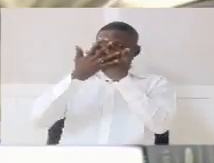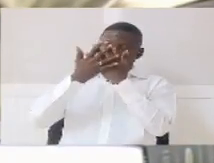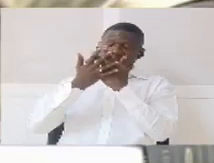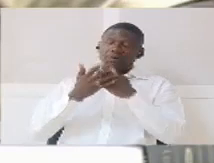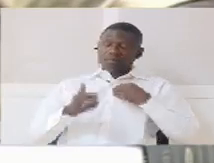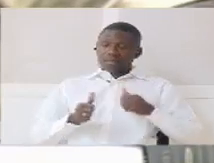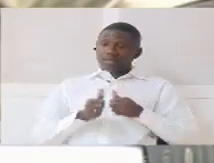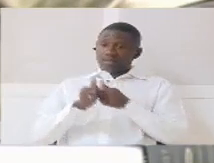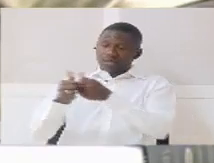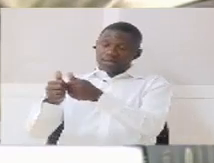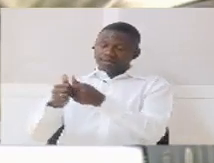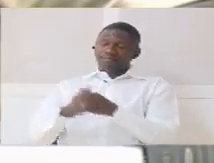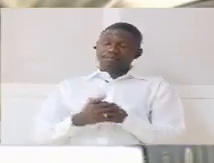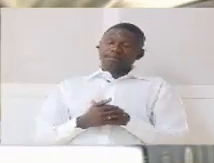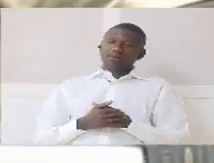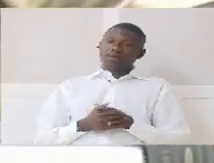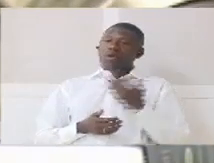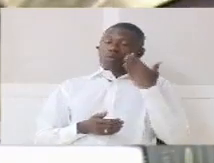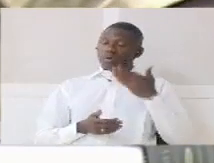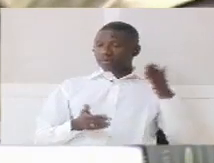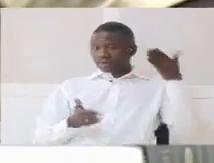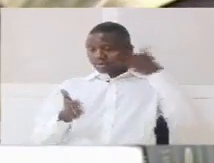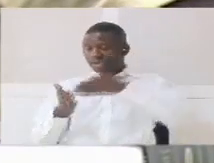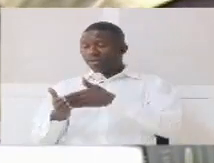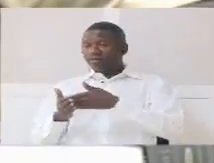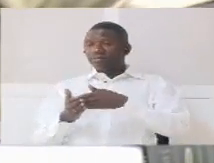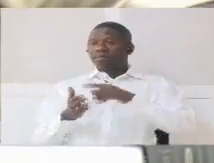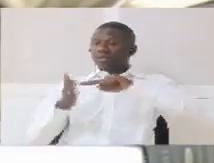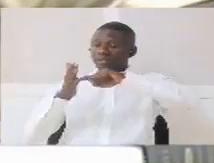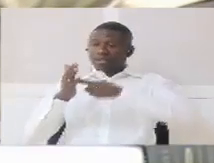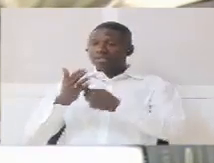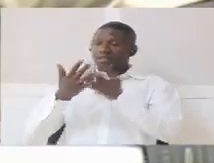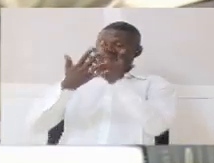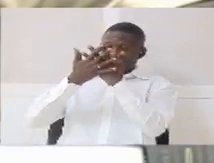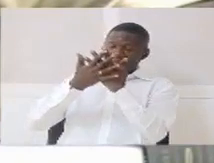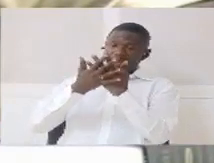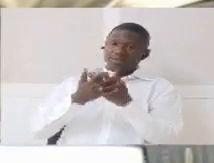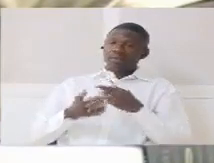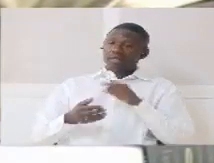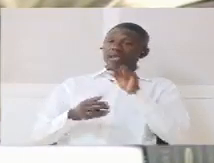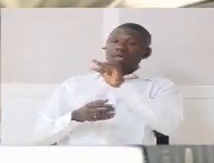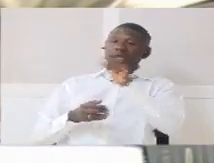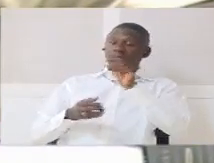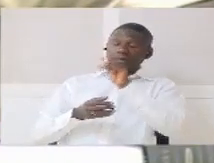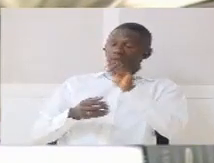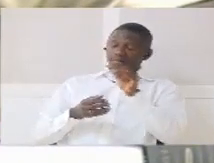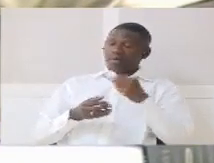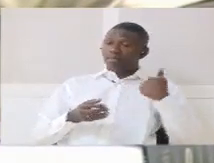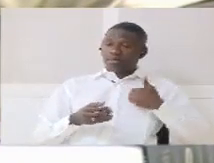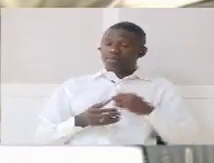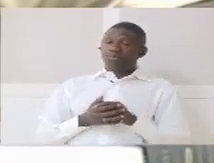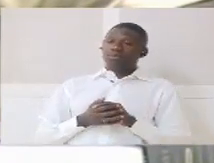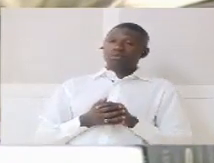led them. So bring that mile 2. So when they came to mile 2, yes, officers le name. They named some officers. Minimu torturers